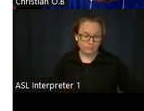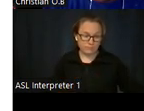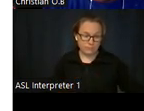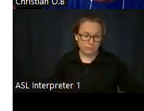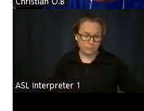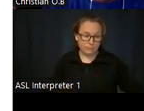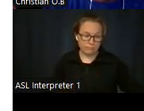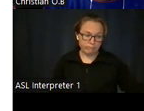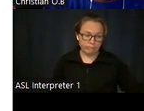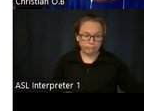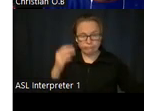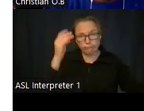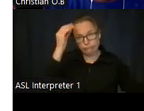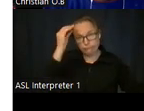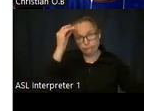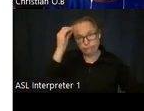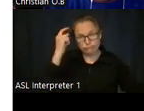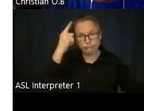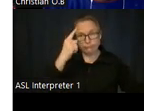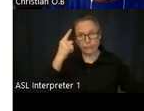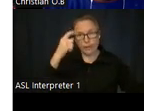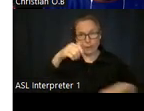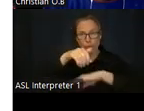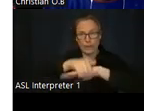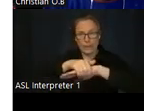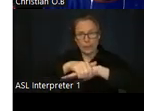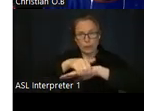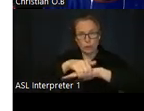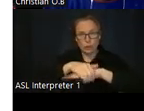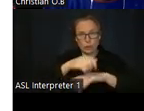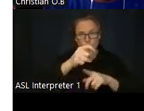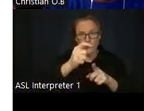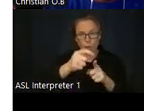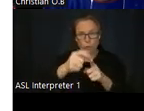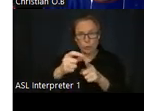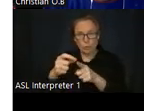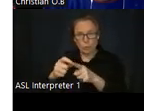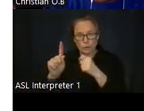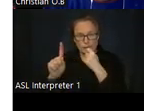Sorry, I'm trying to think about phrasing. I know, it's kind of awkward.